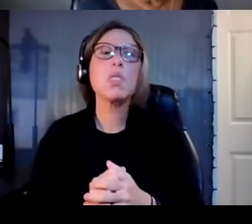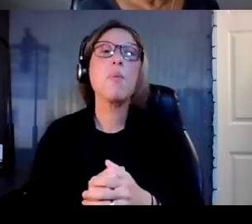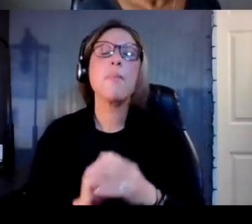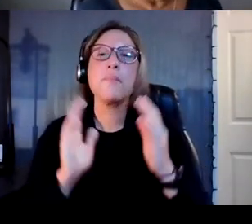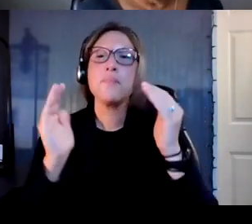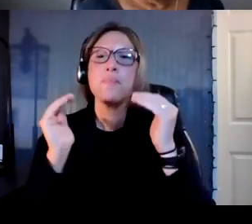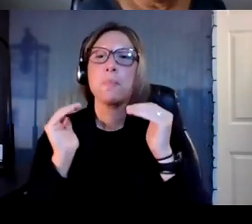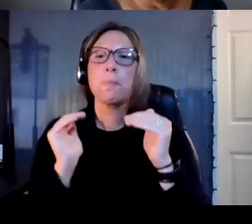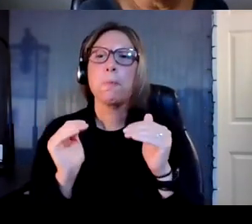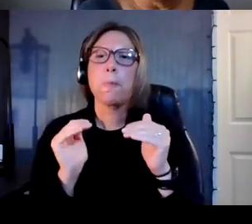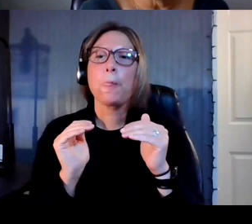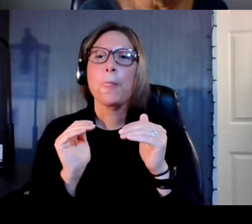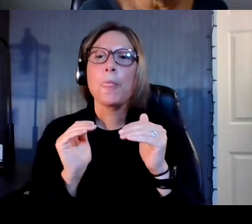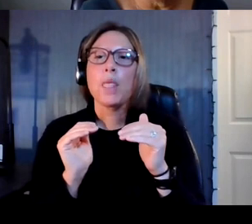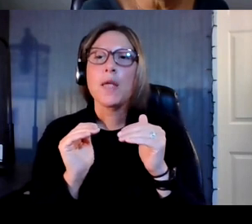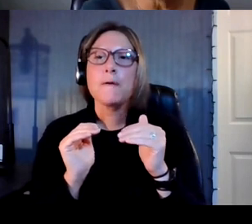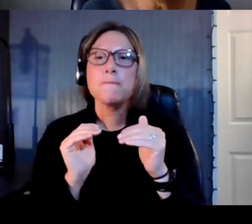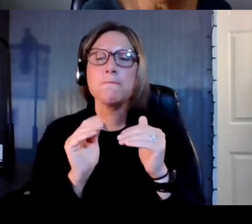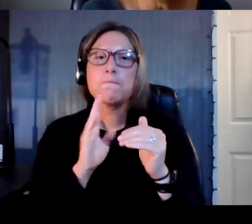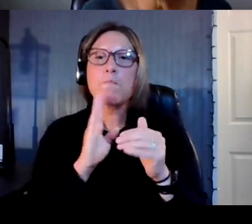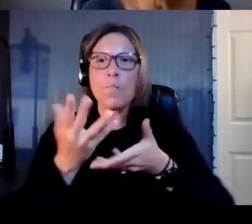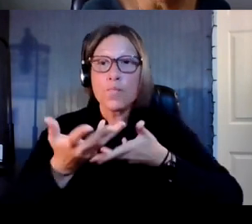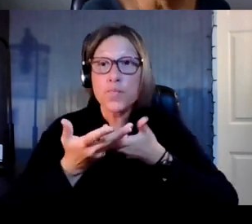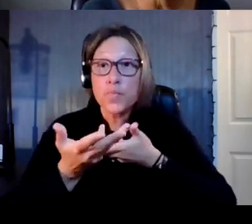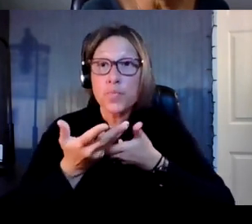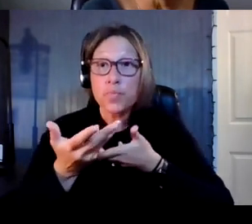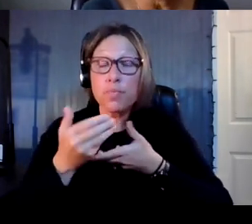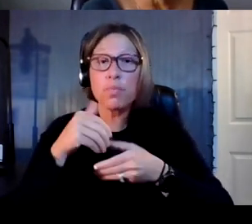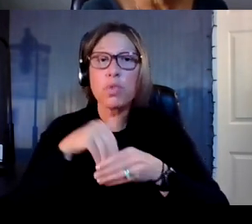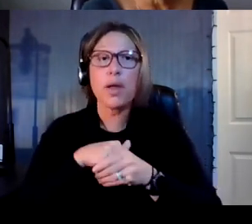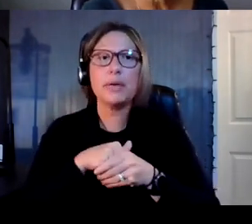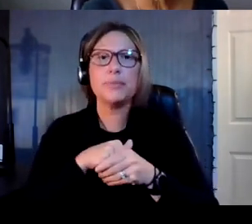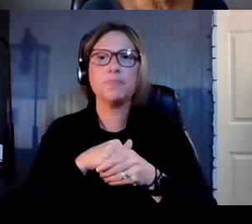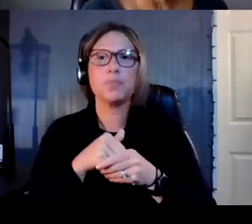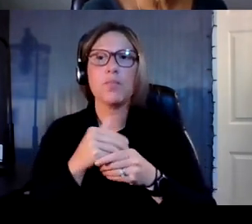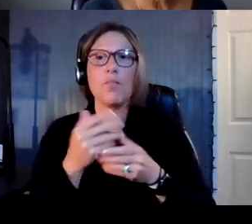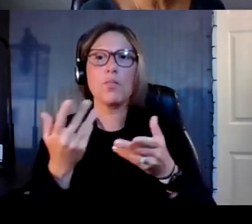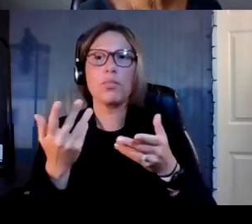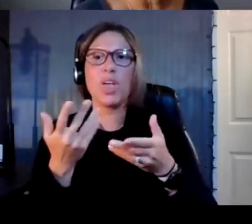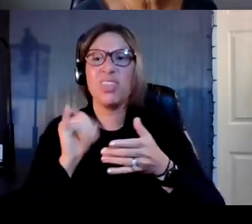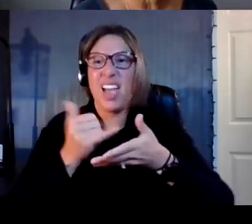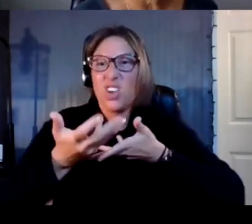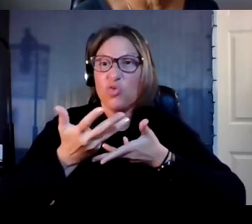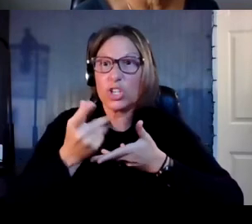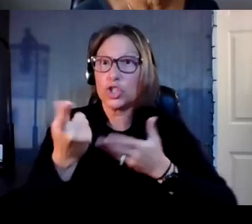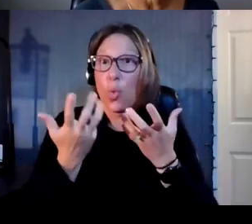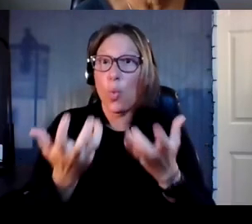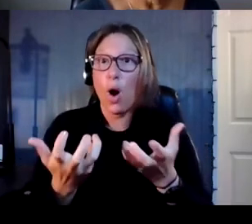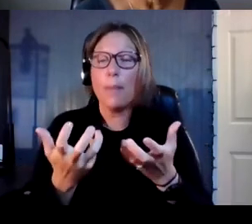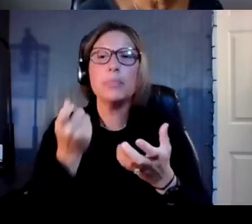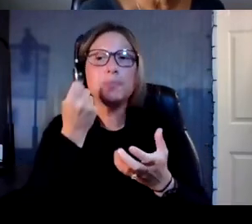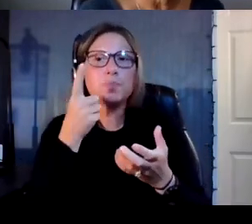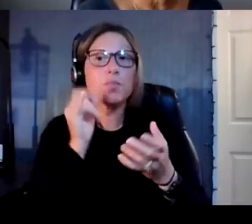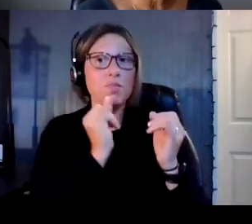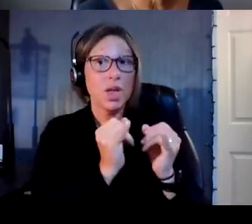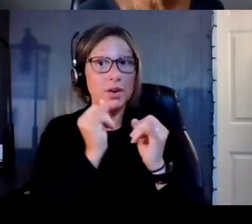let's see, we're going to engage them in a desired interaction. This is the individual and the partner.